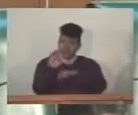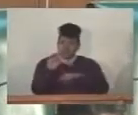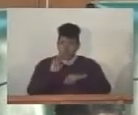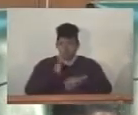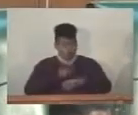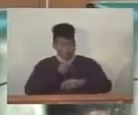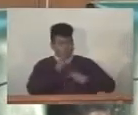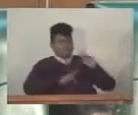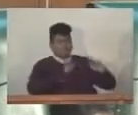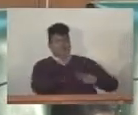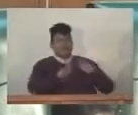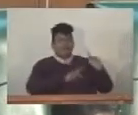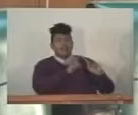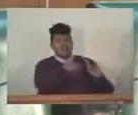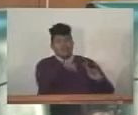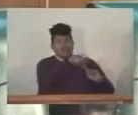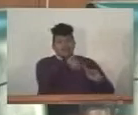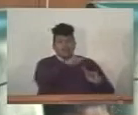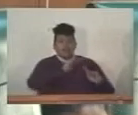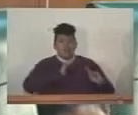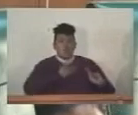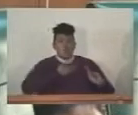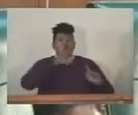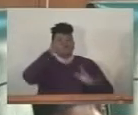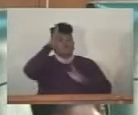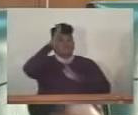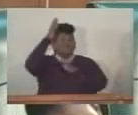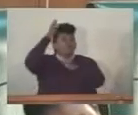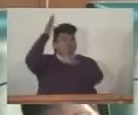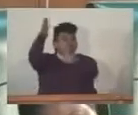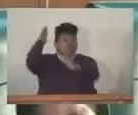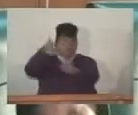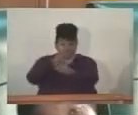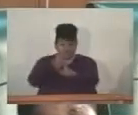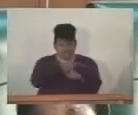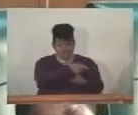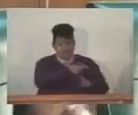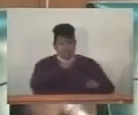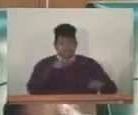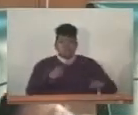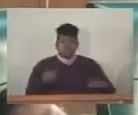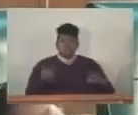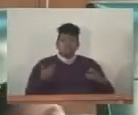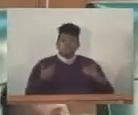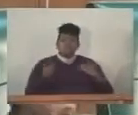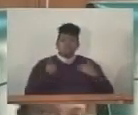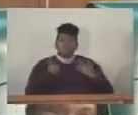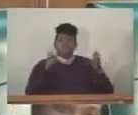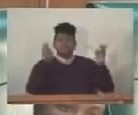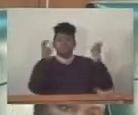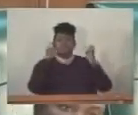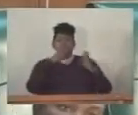our people, our forefathers, were subject to